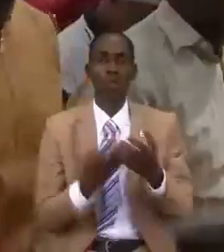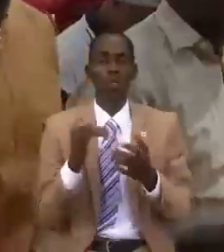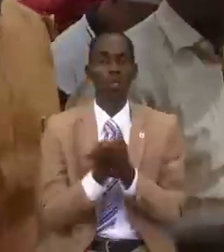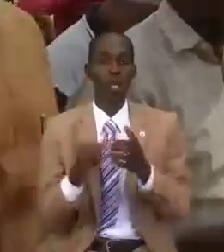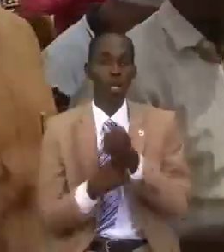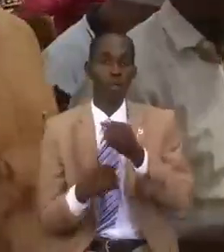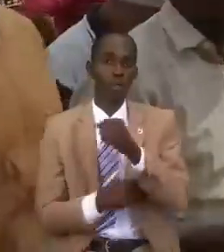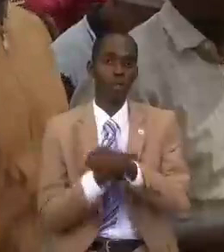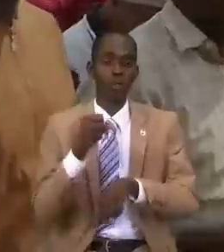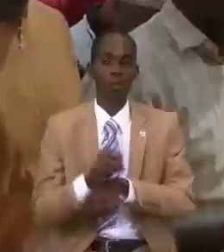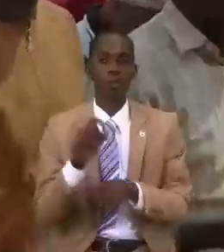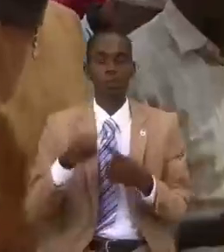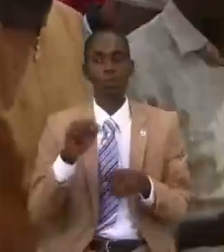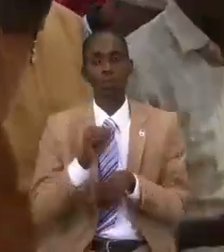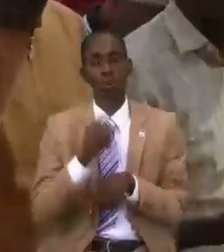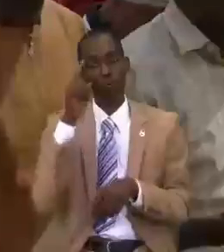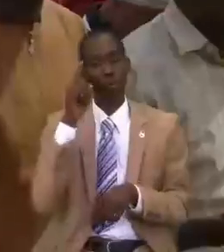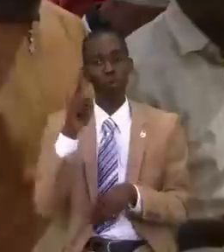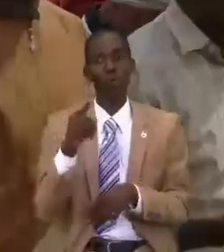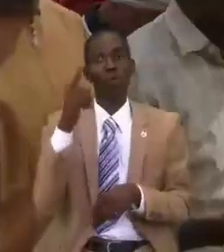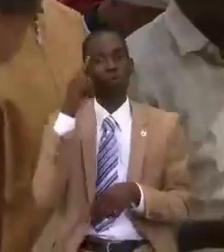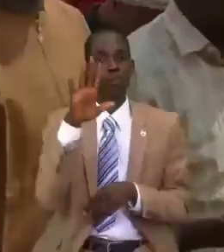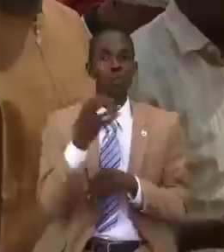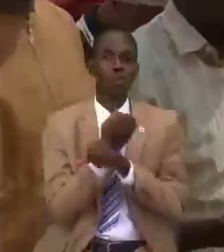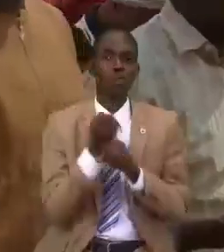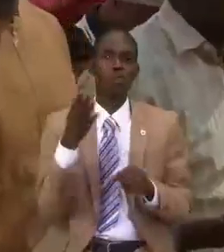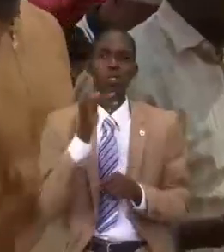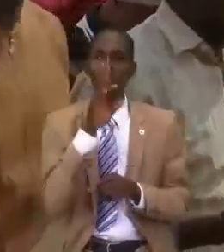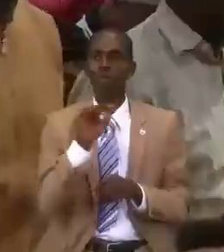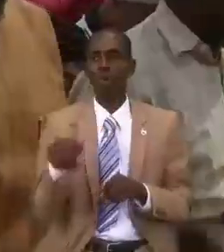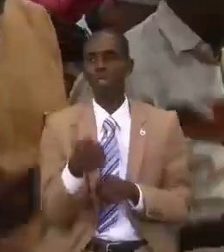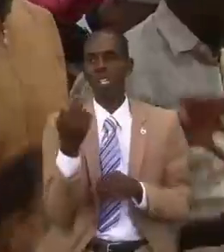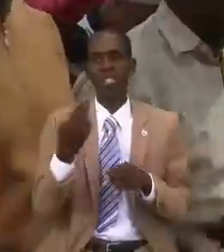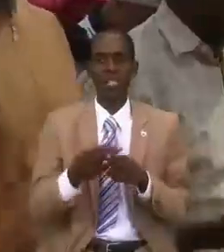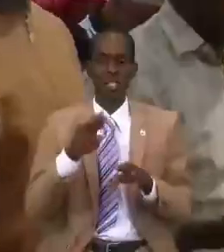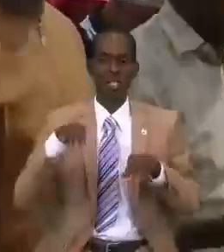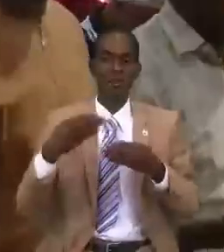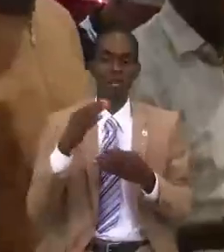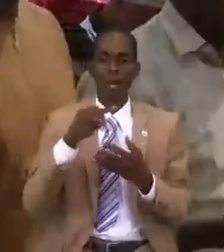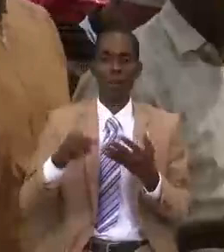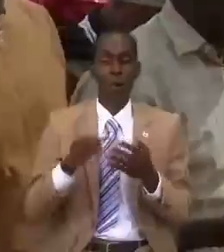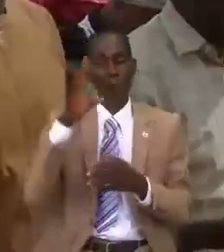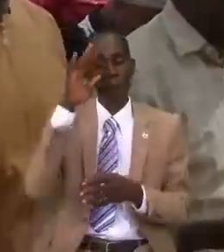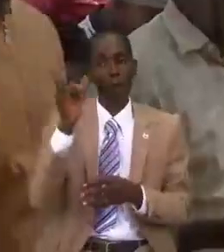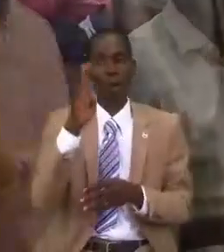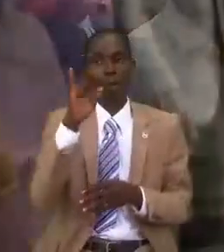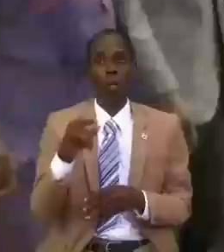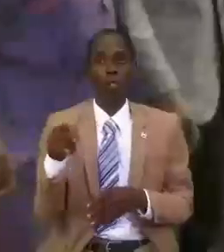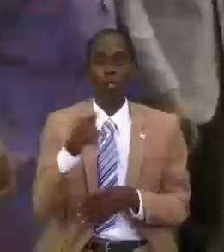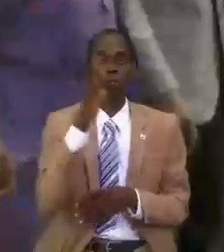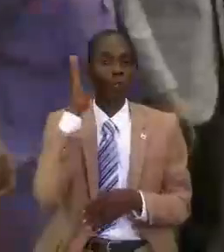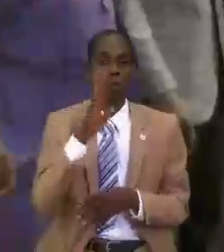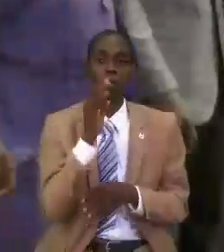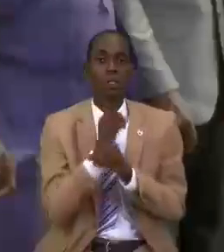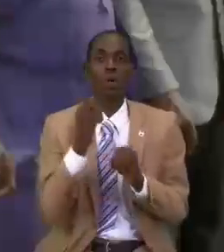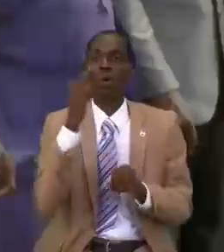other name given among men whereby we must be saved. It's only the name of Jesus. If you go out here, you don't